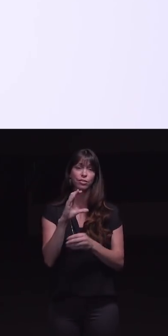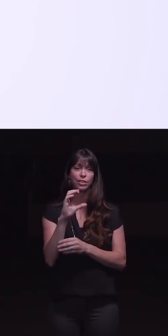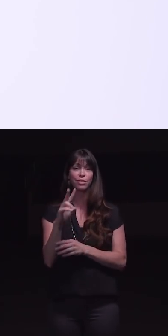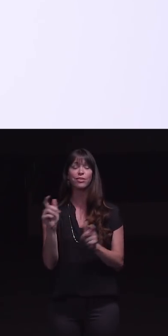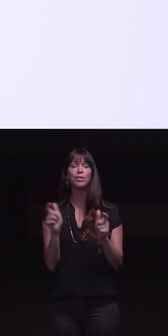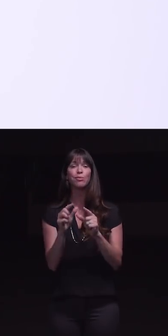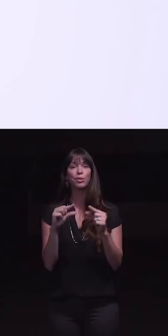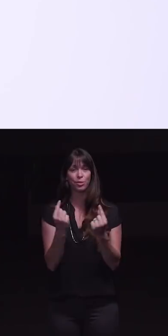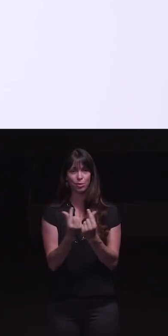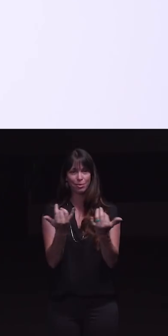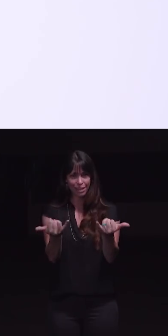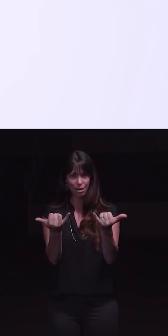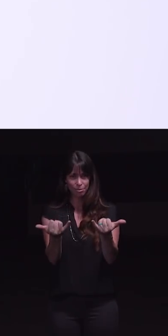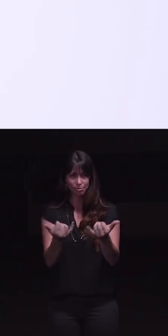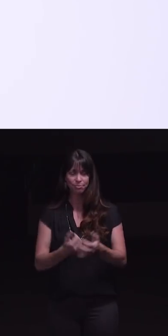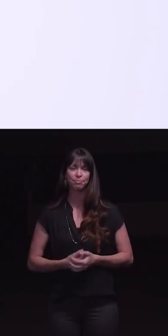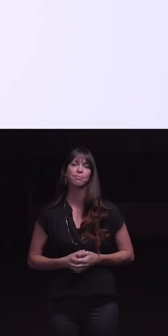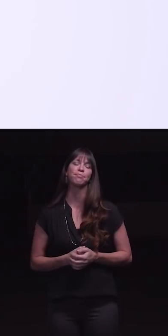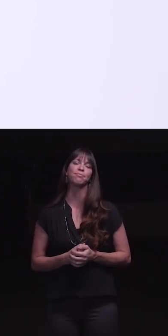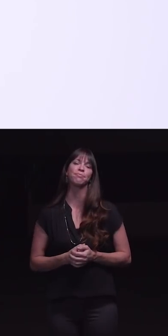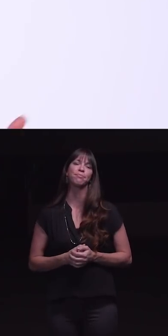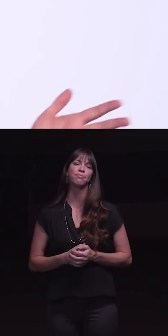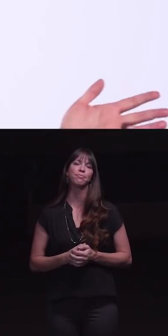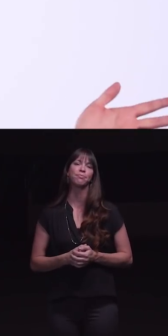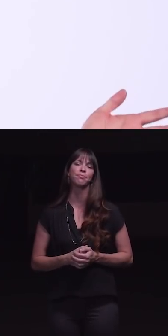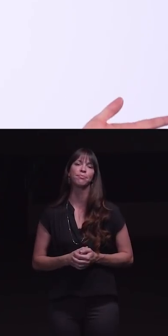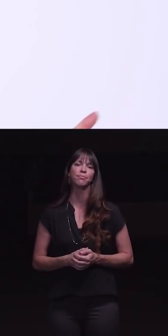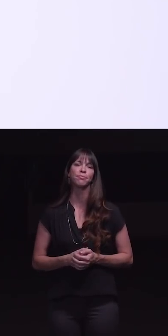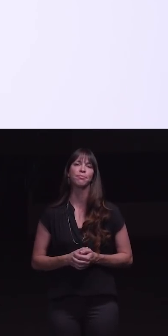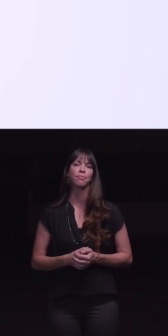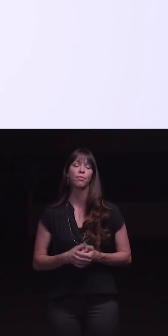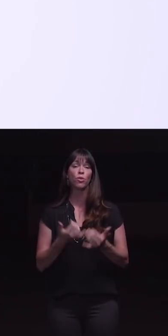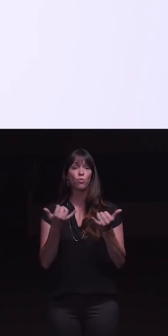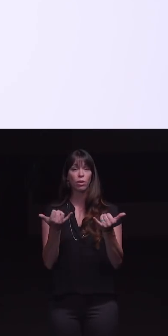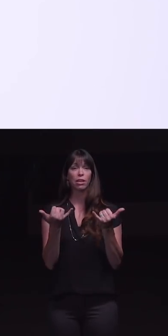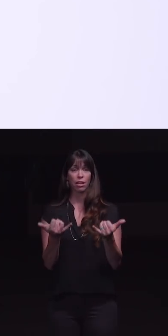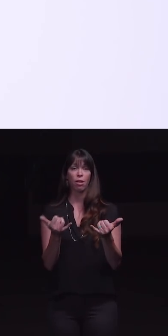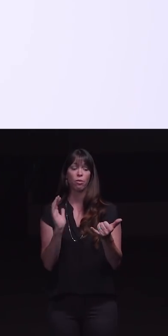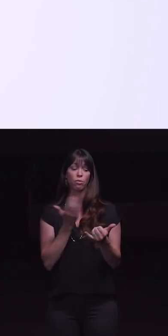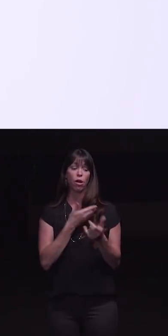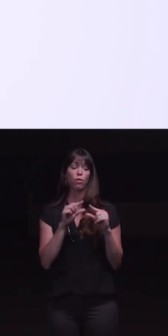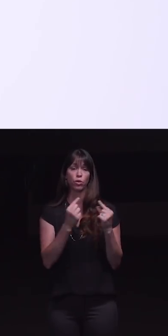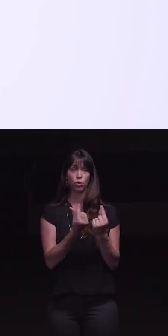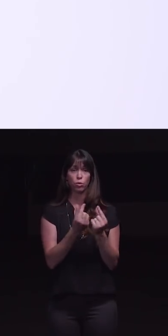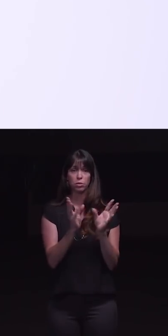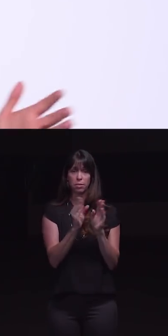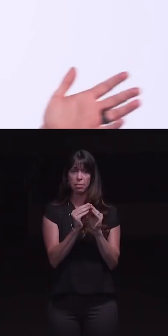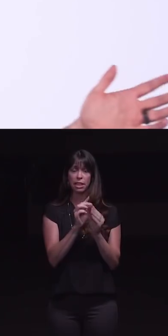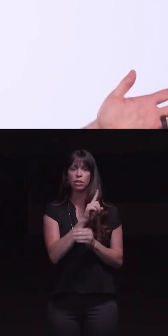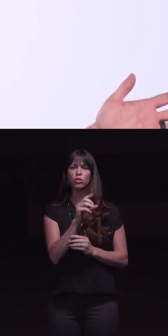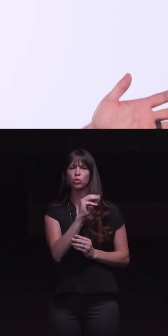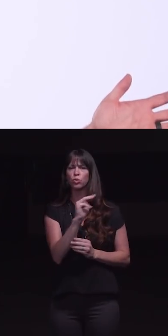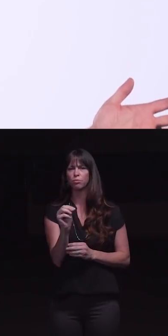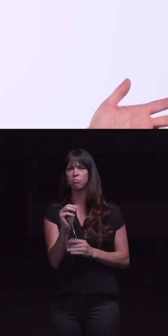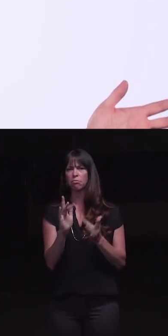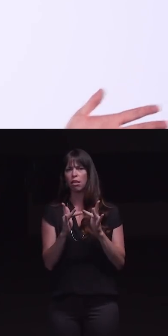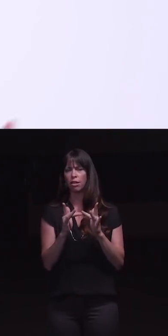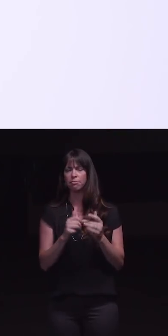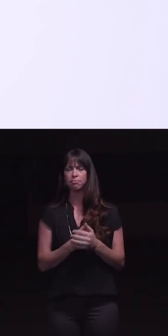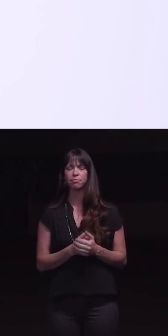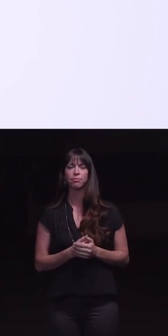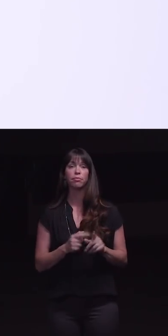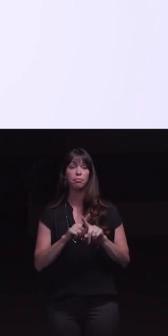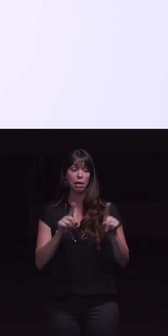CCV small group now. Now, under our current state guidelines, all of our small groups are meeting over Zoom video conferencing right